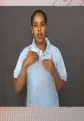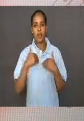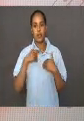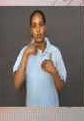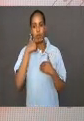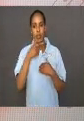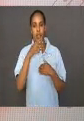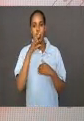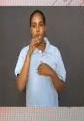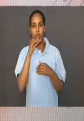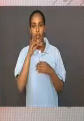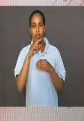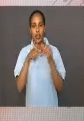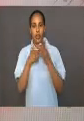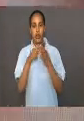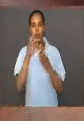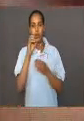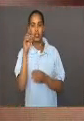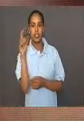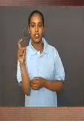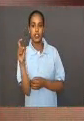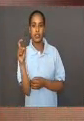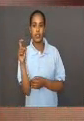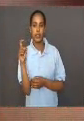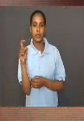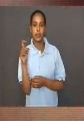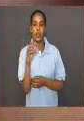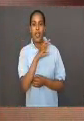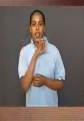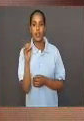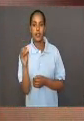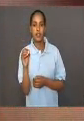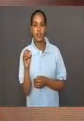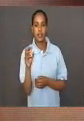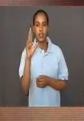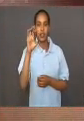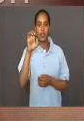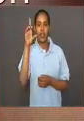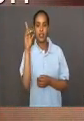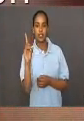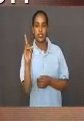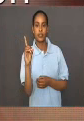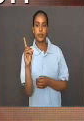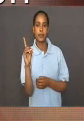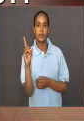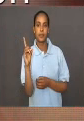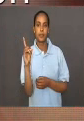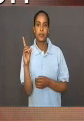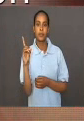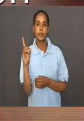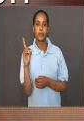We have been talking about oxidation and